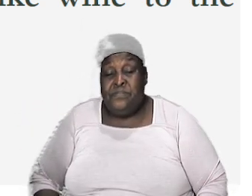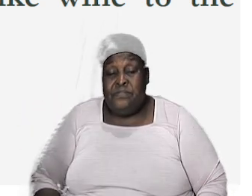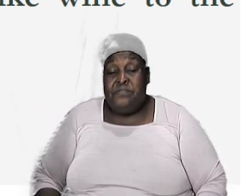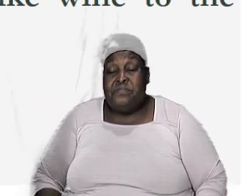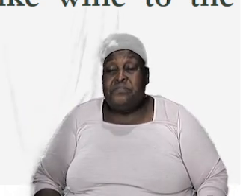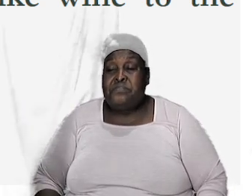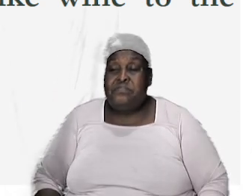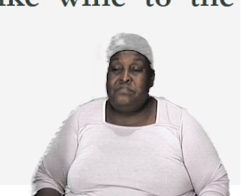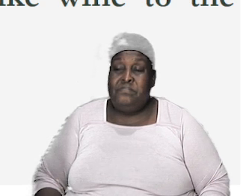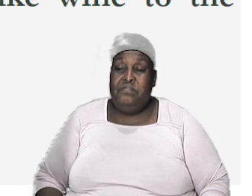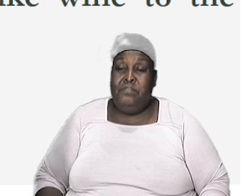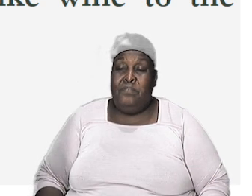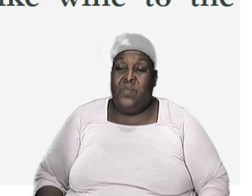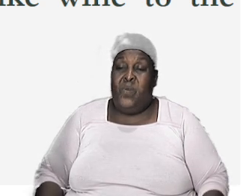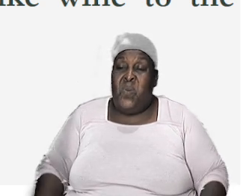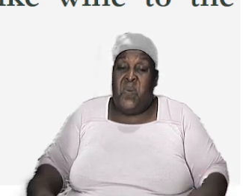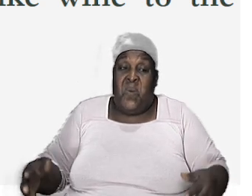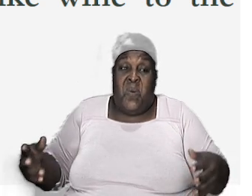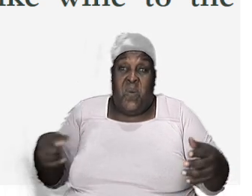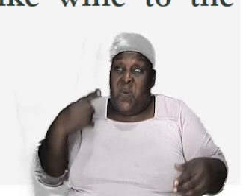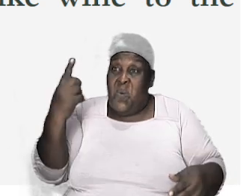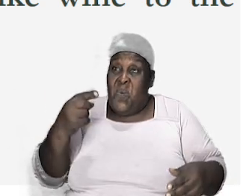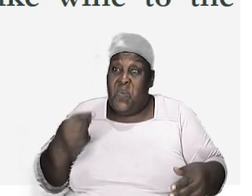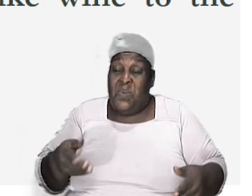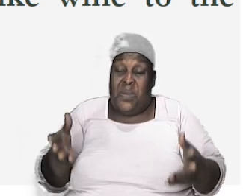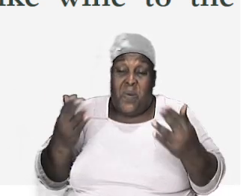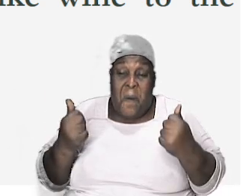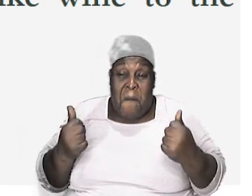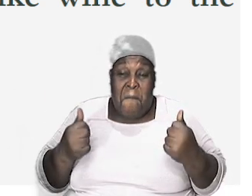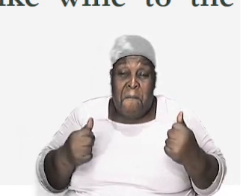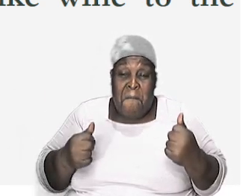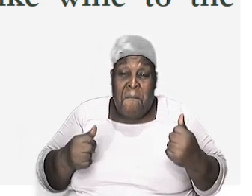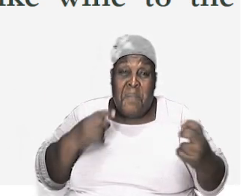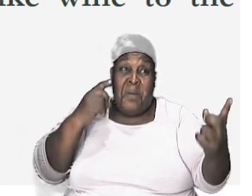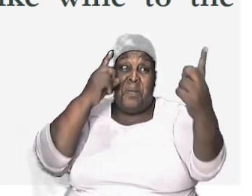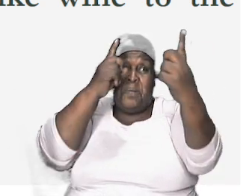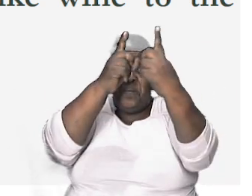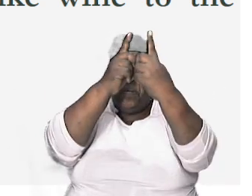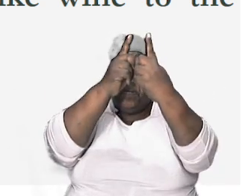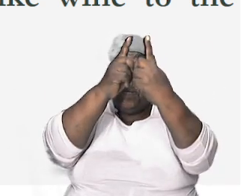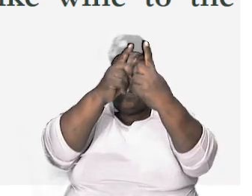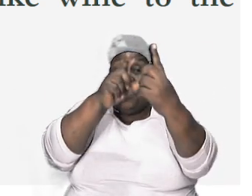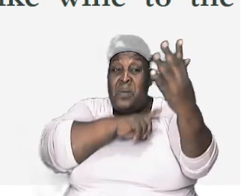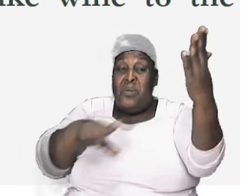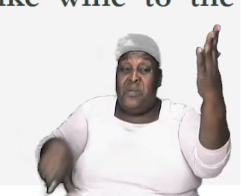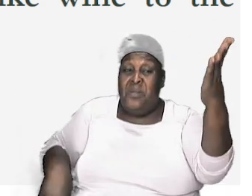happened? It can only come through an encounter with the Lord Jesus Christ.